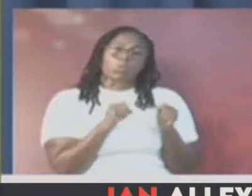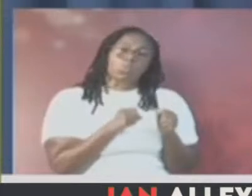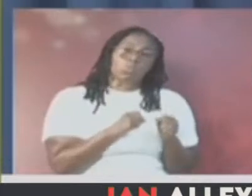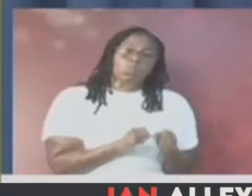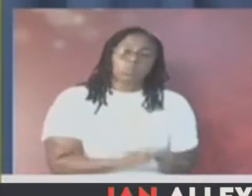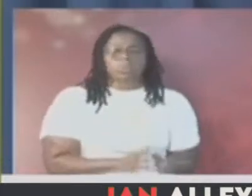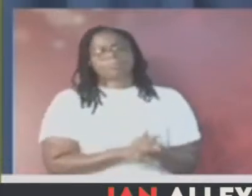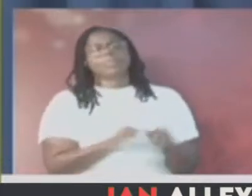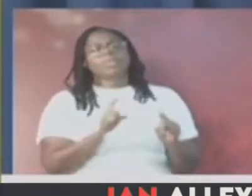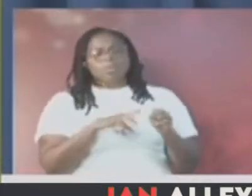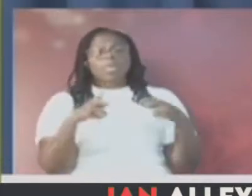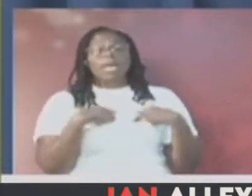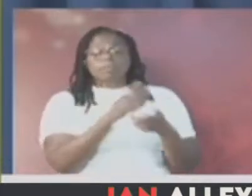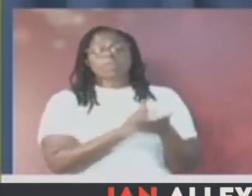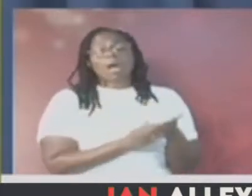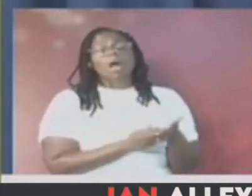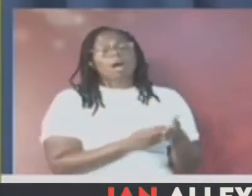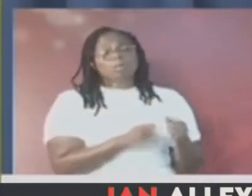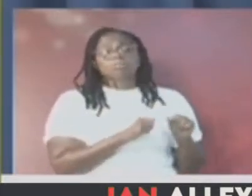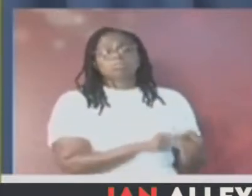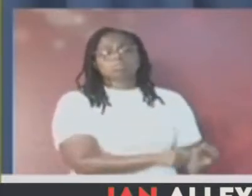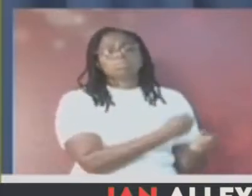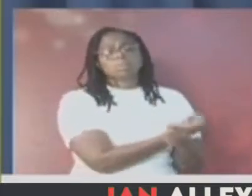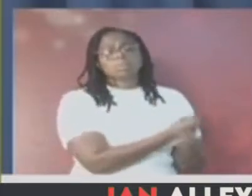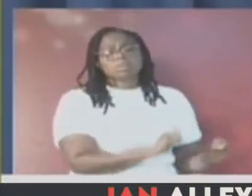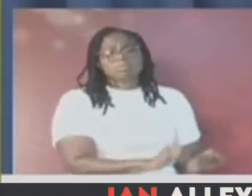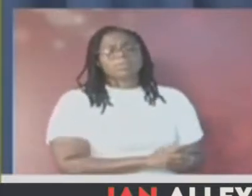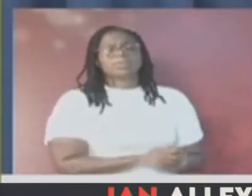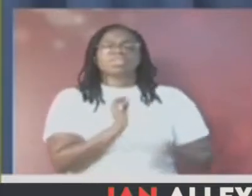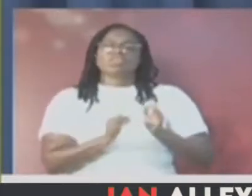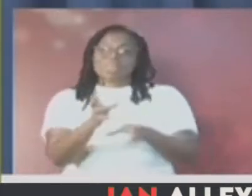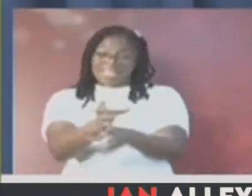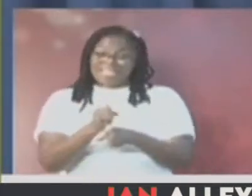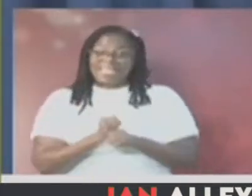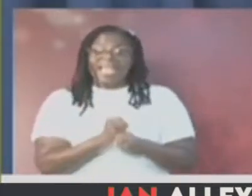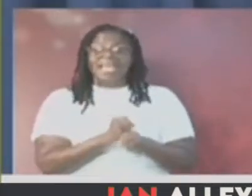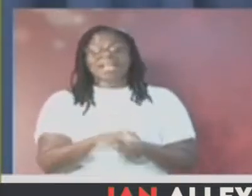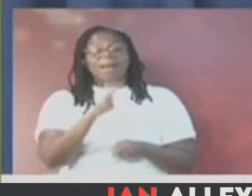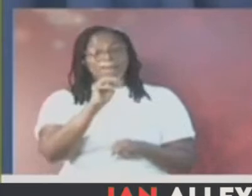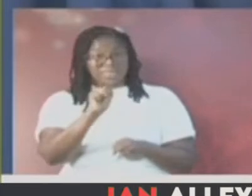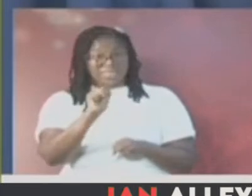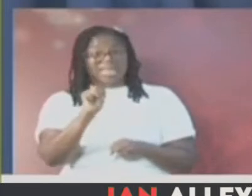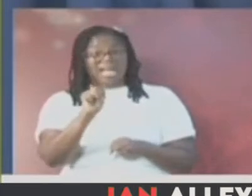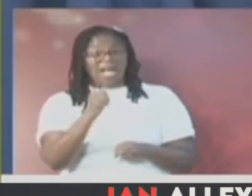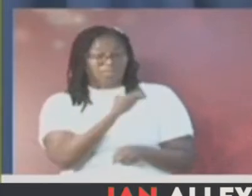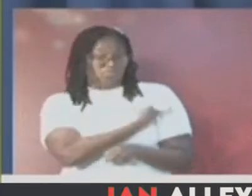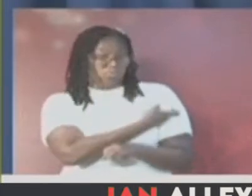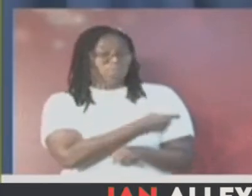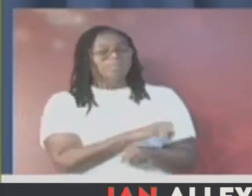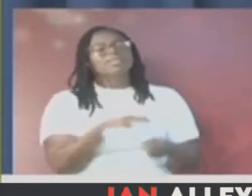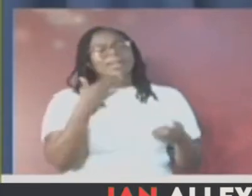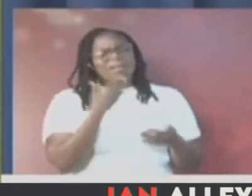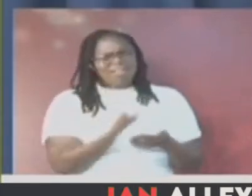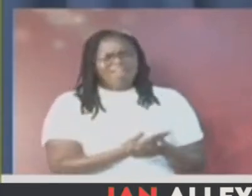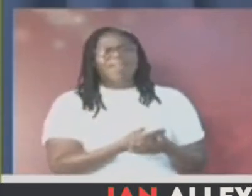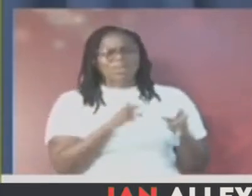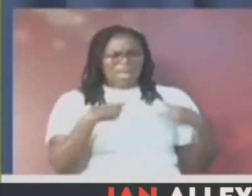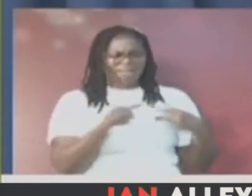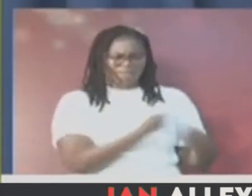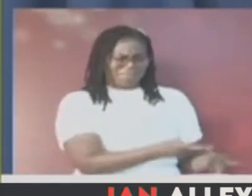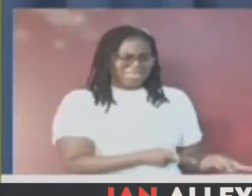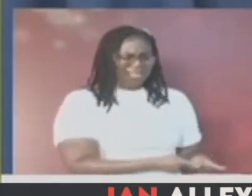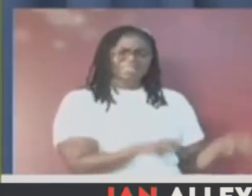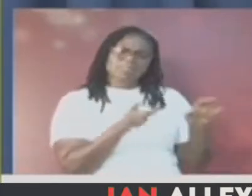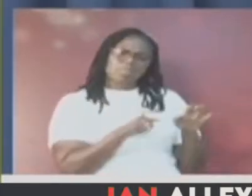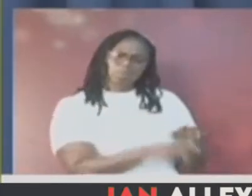-20. So if we get Meduna, we're in a good place to store it and use it. We still